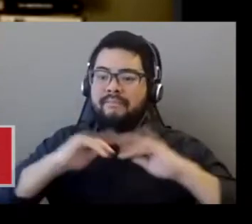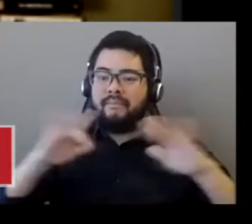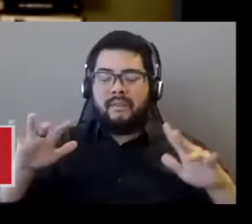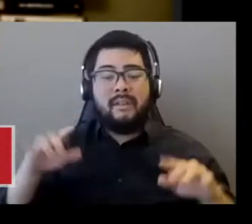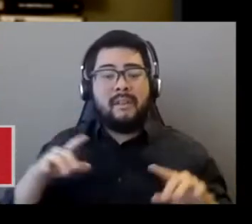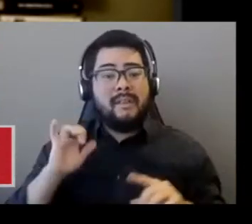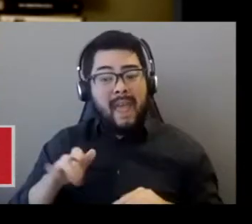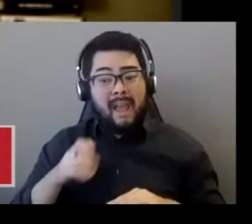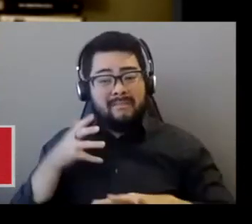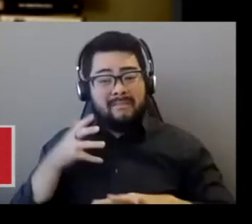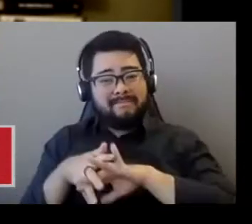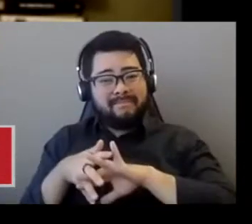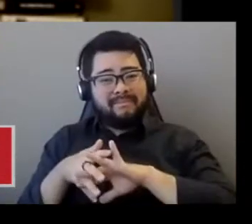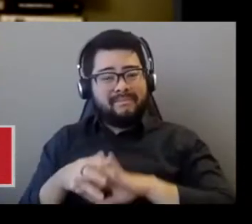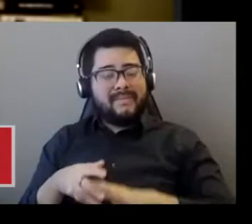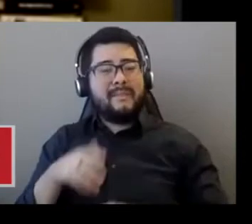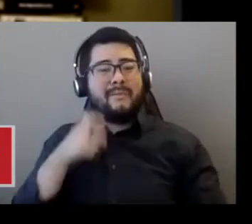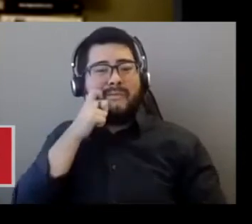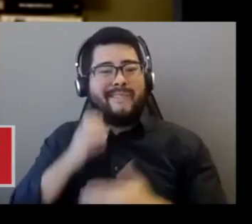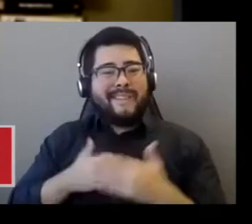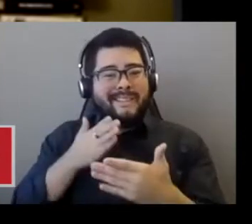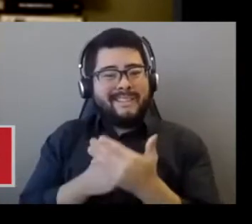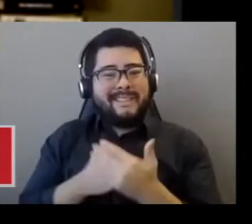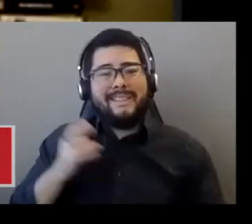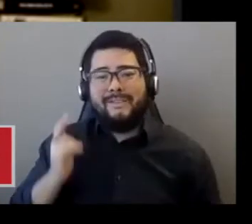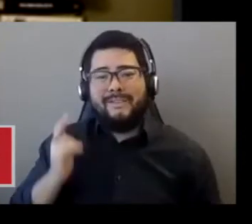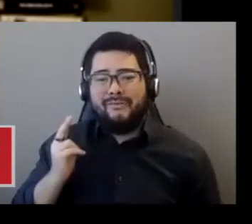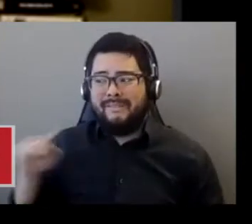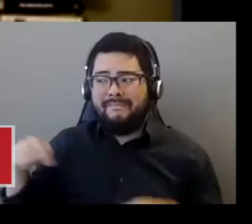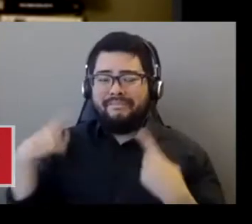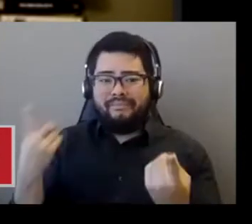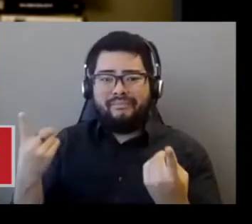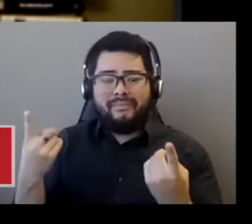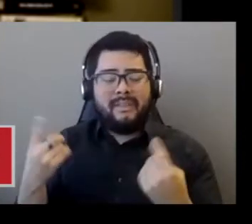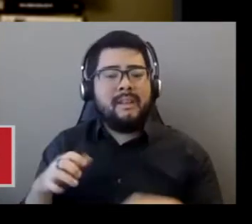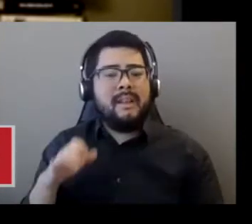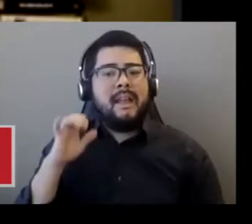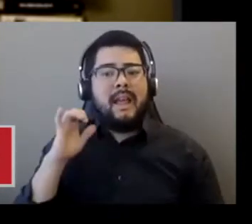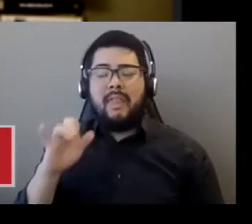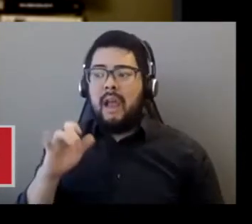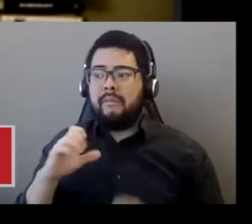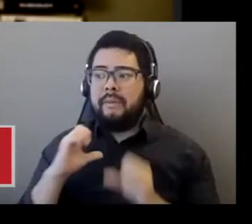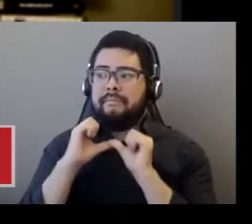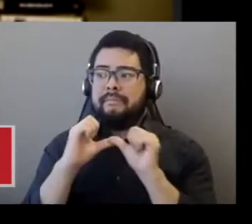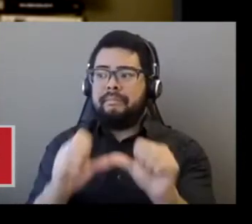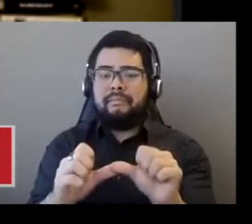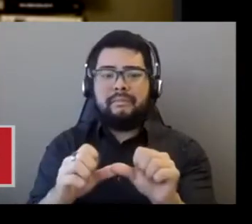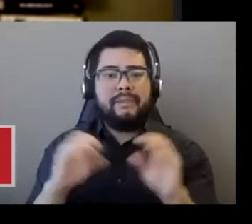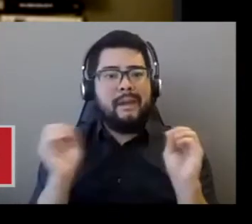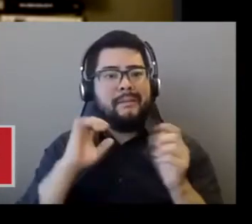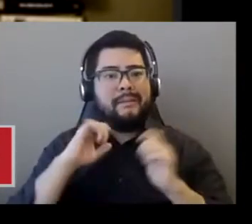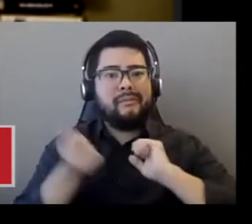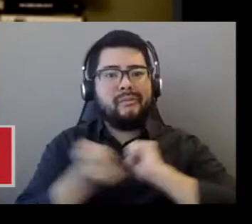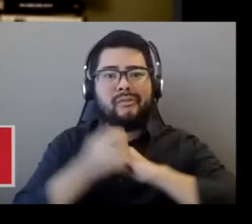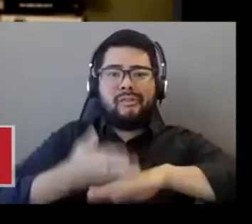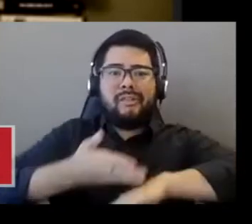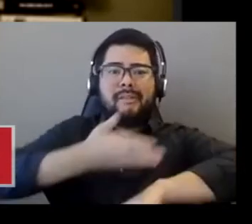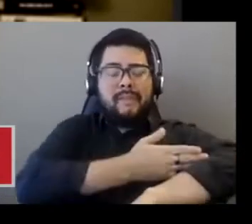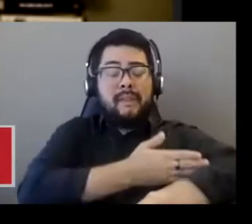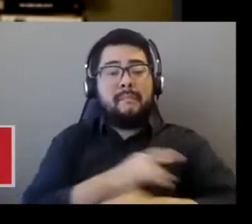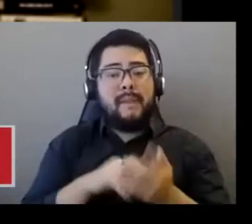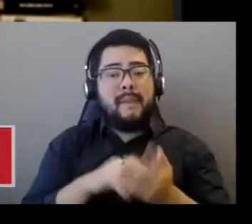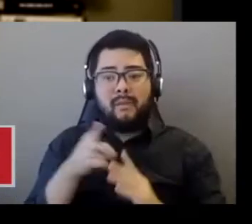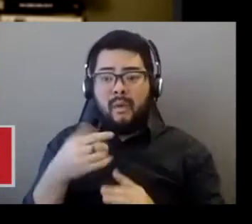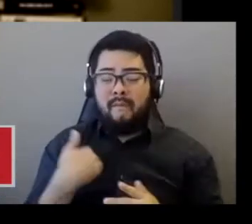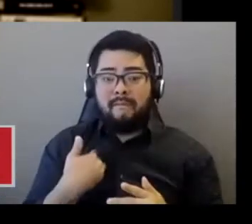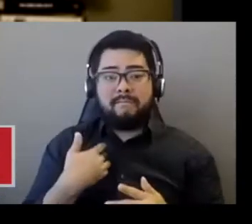there, it's a racist history, totally unreconstructed. And you get these racist attempts to